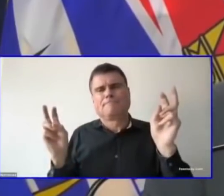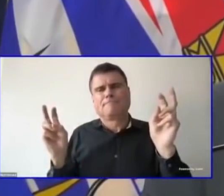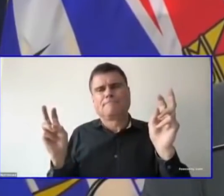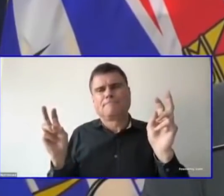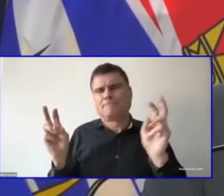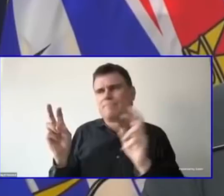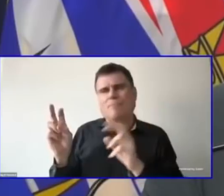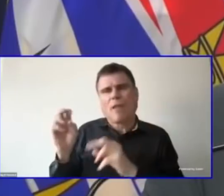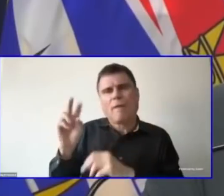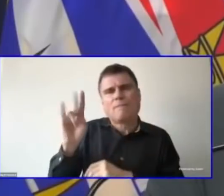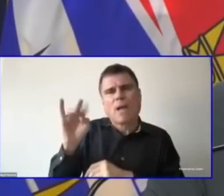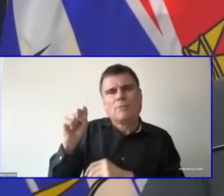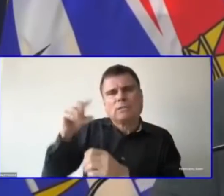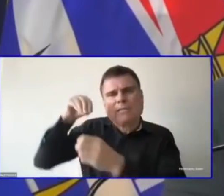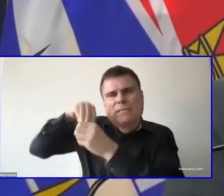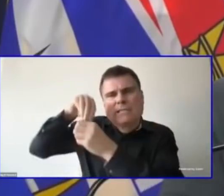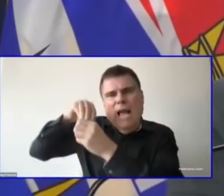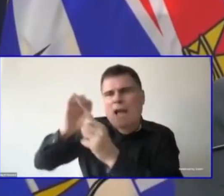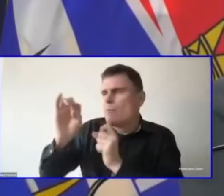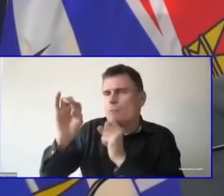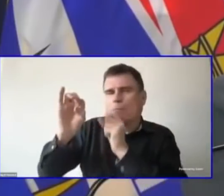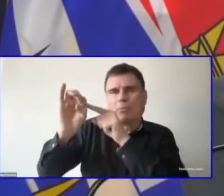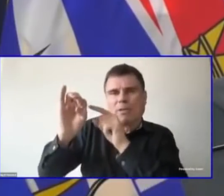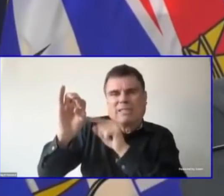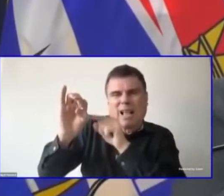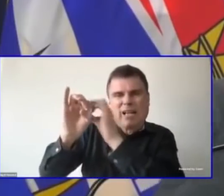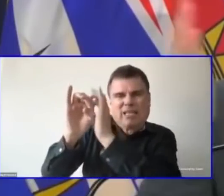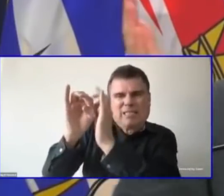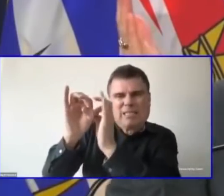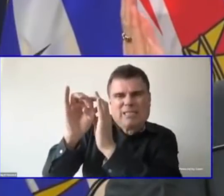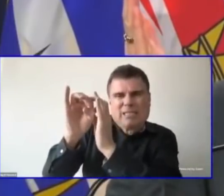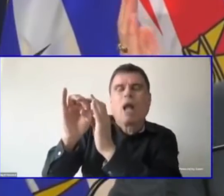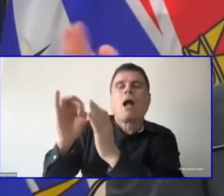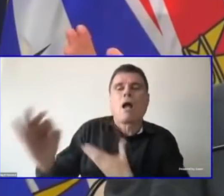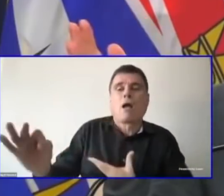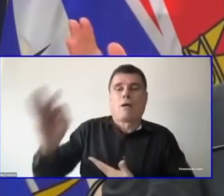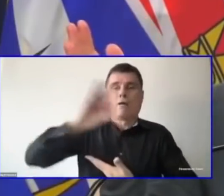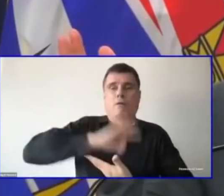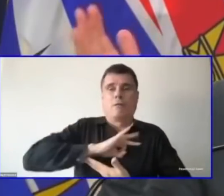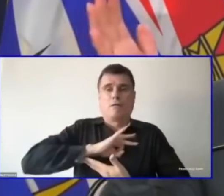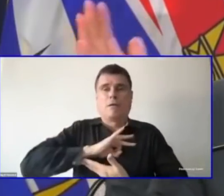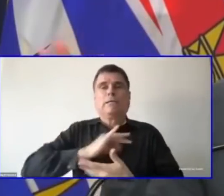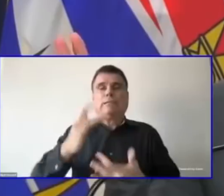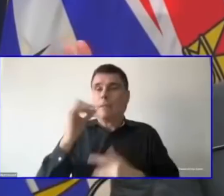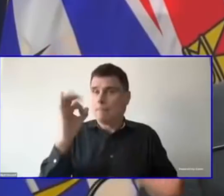look at protecting yourself from the larger droplets. But it can spread from all